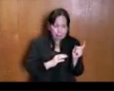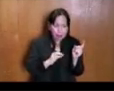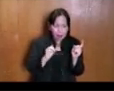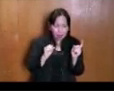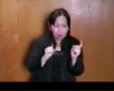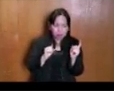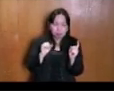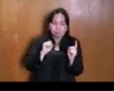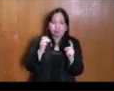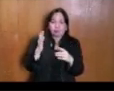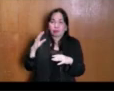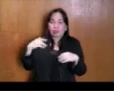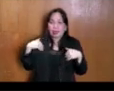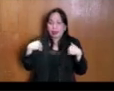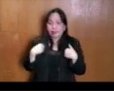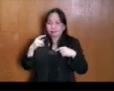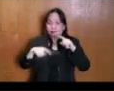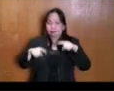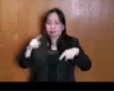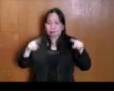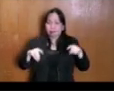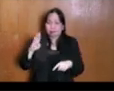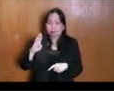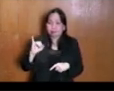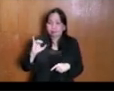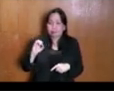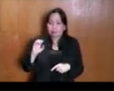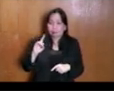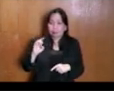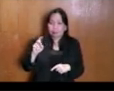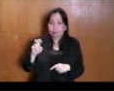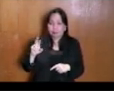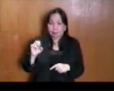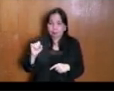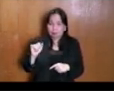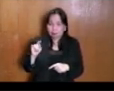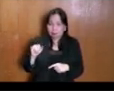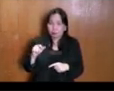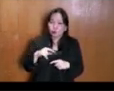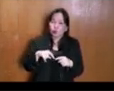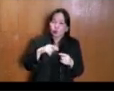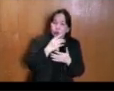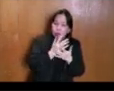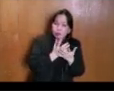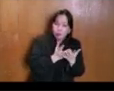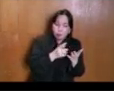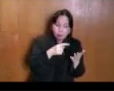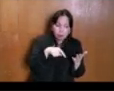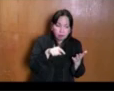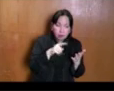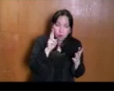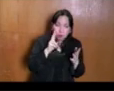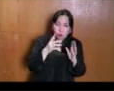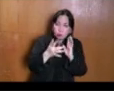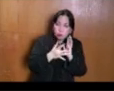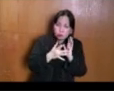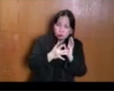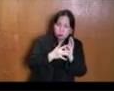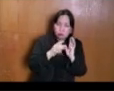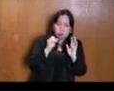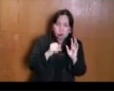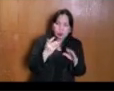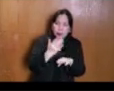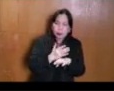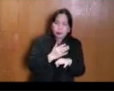for biodiversity monitoring and ecological conservation, for example, through species distribution modeling. It can be used to improve